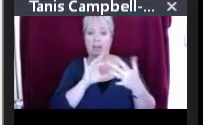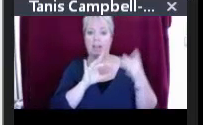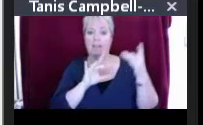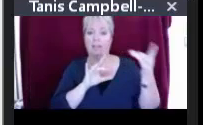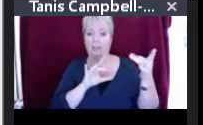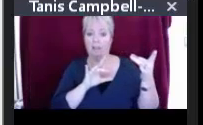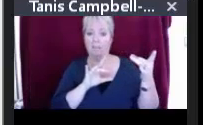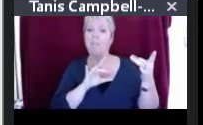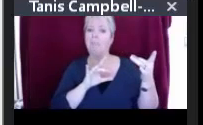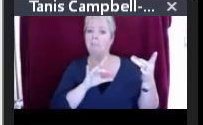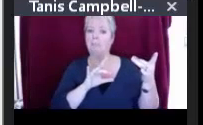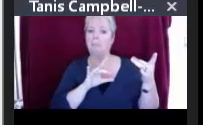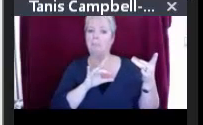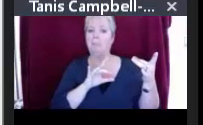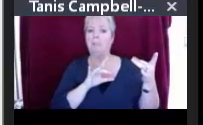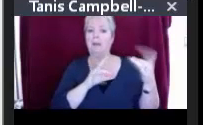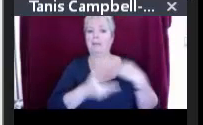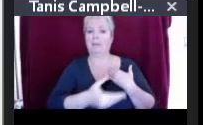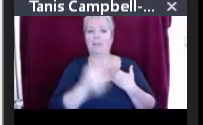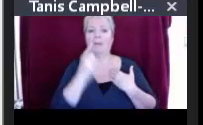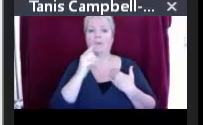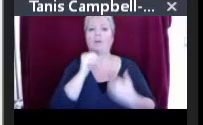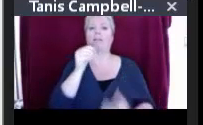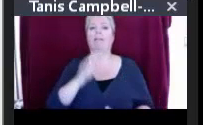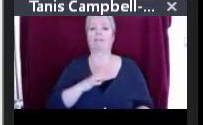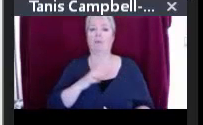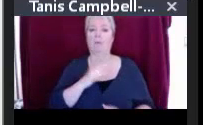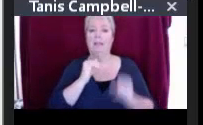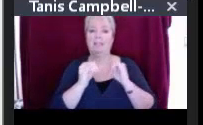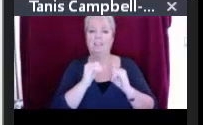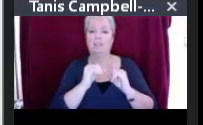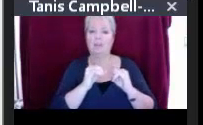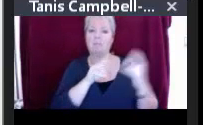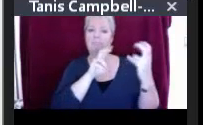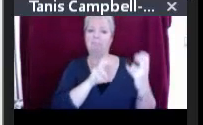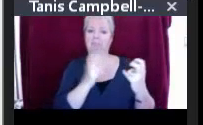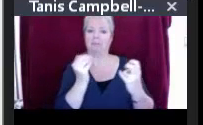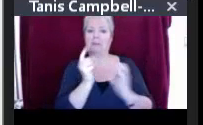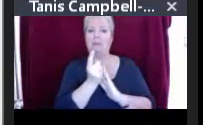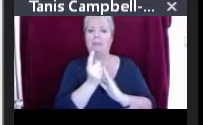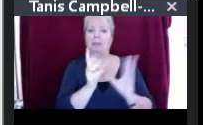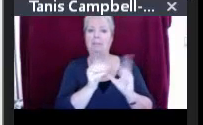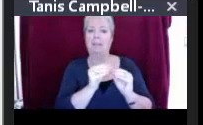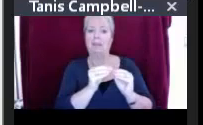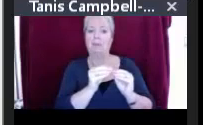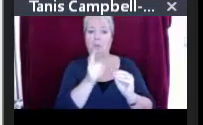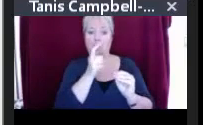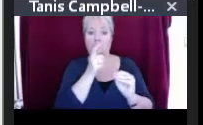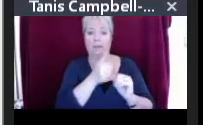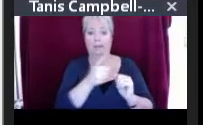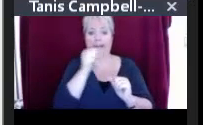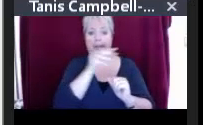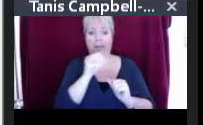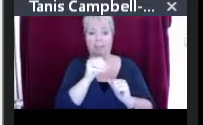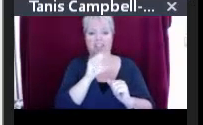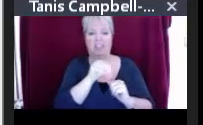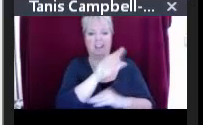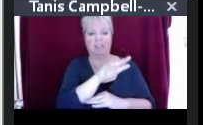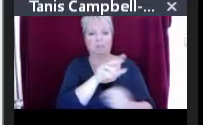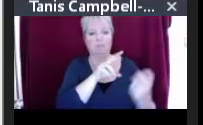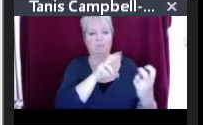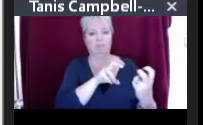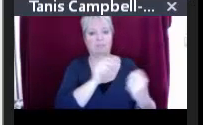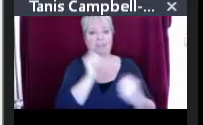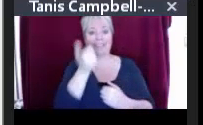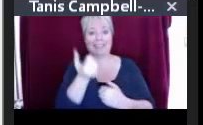informal interview the same day. I had a 15-minute meeting with the head of the company in the afternoon and started 8 a.m. the next